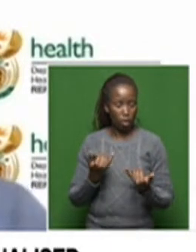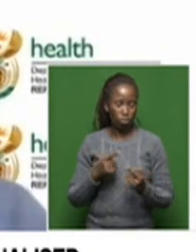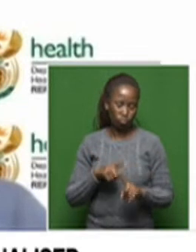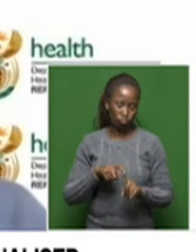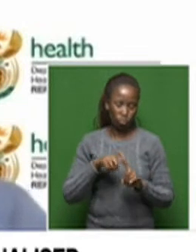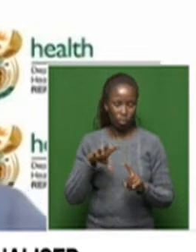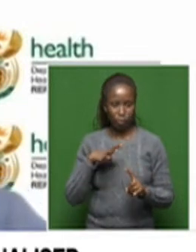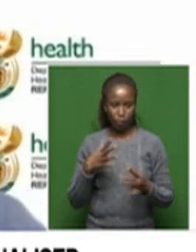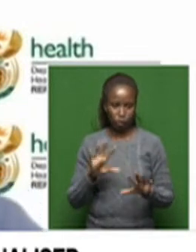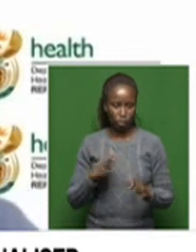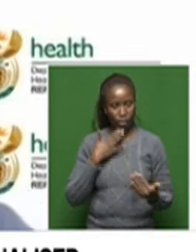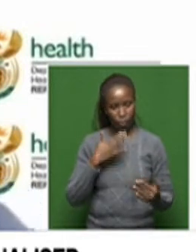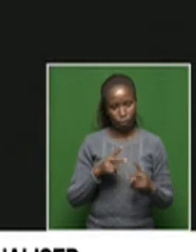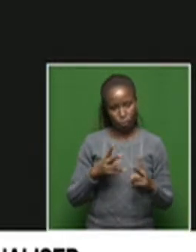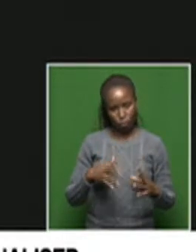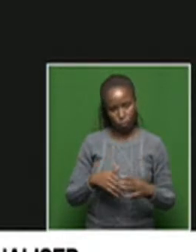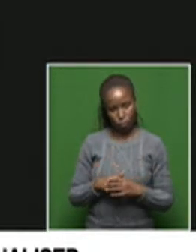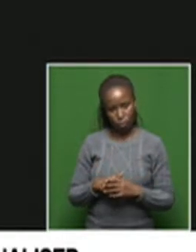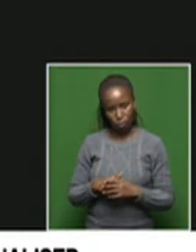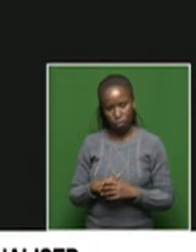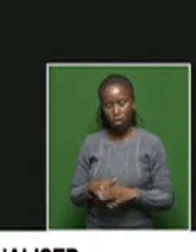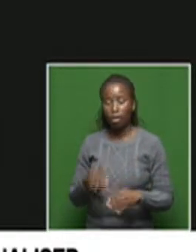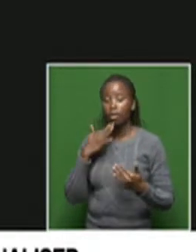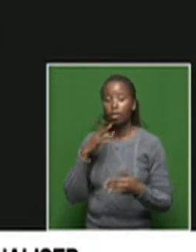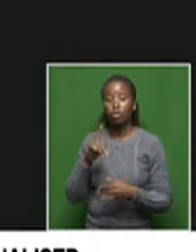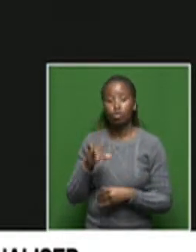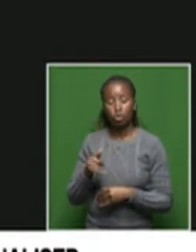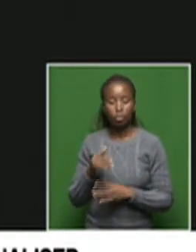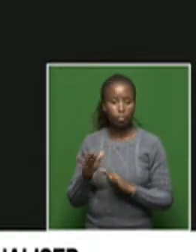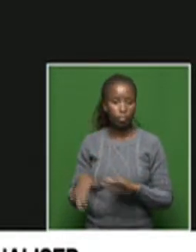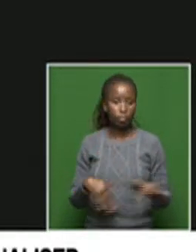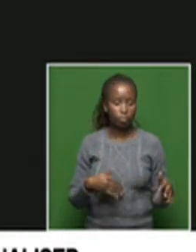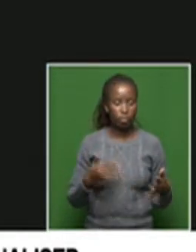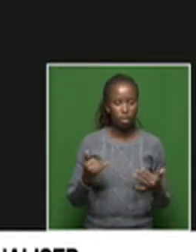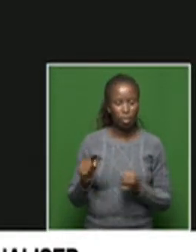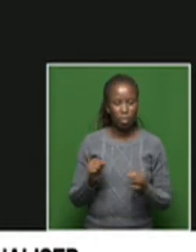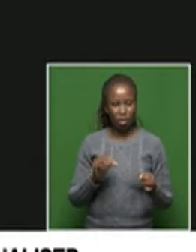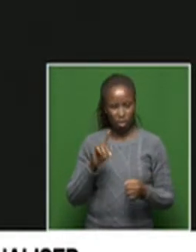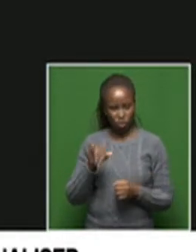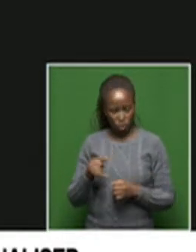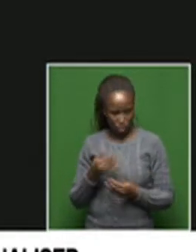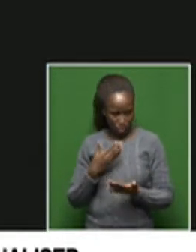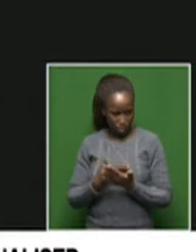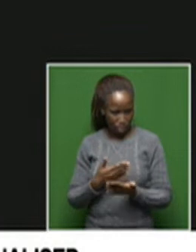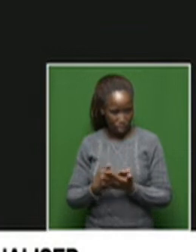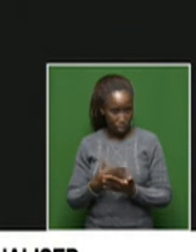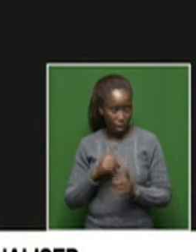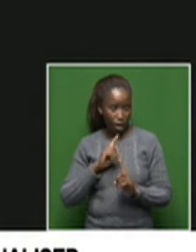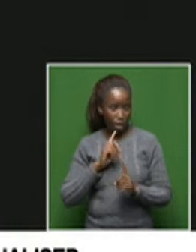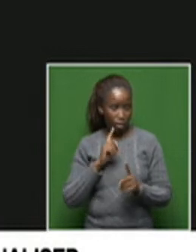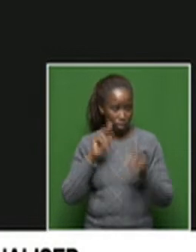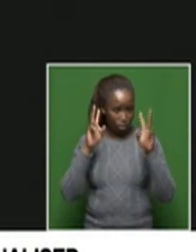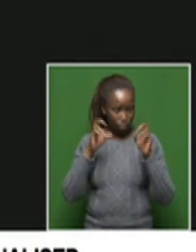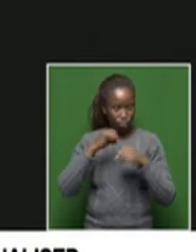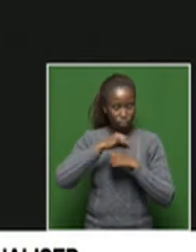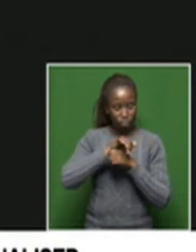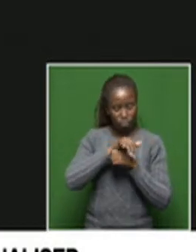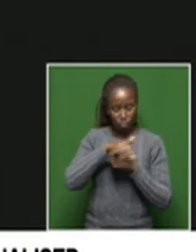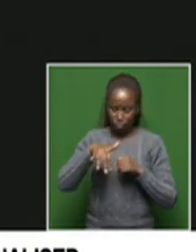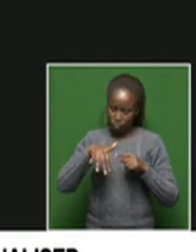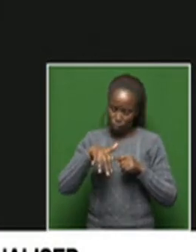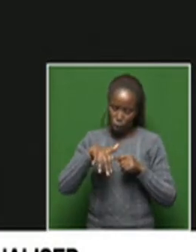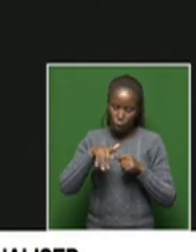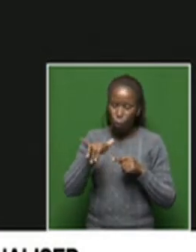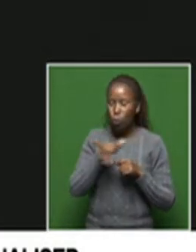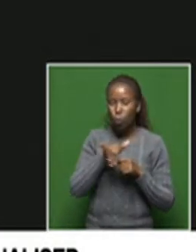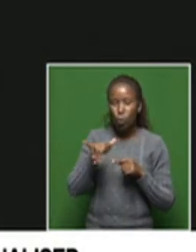Manzi. Thank you very much. Thanks, DG. Well, I've got the DG. Would you mind tackling that question on which variant is